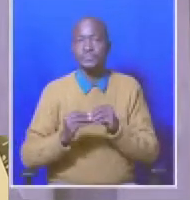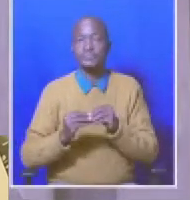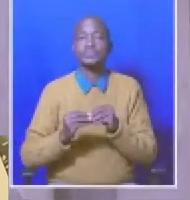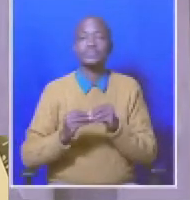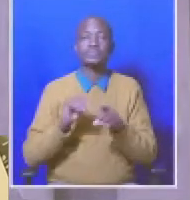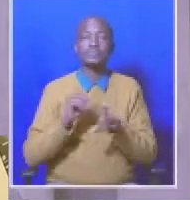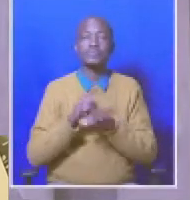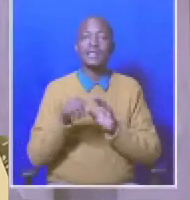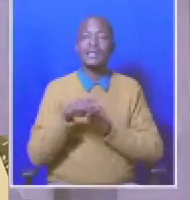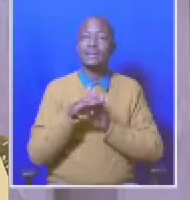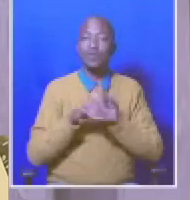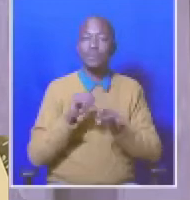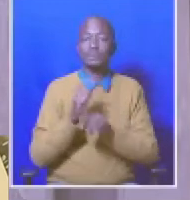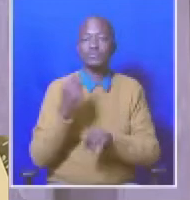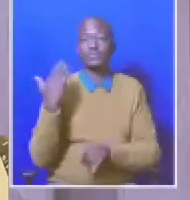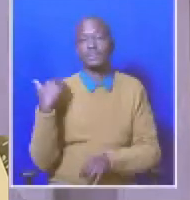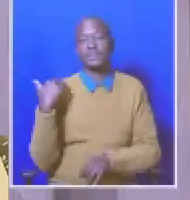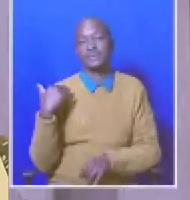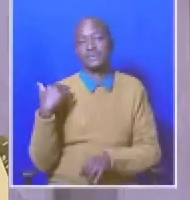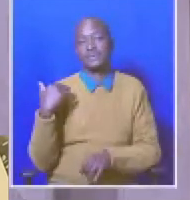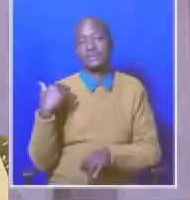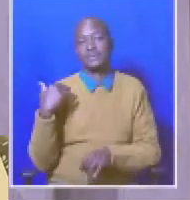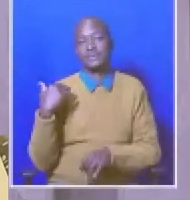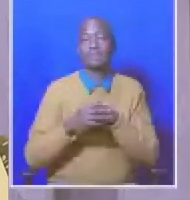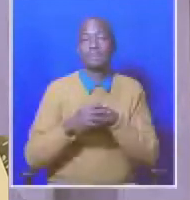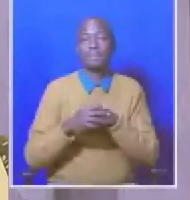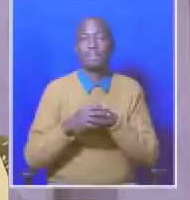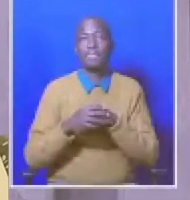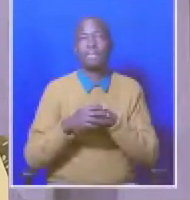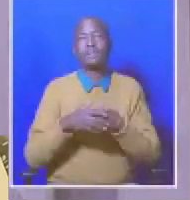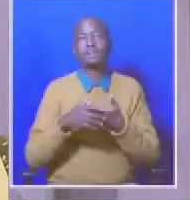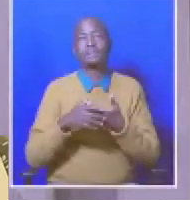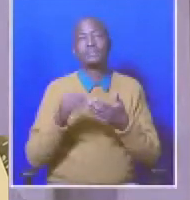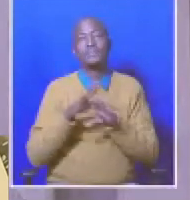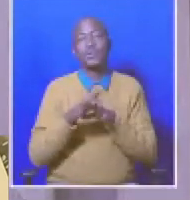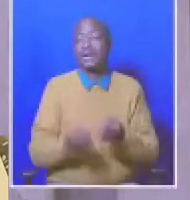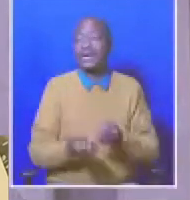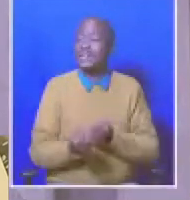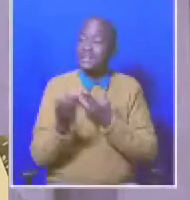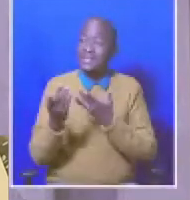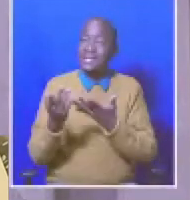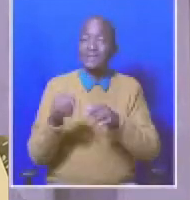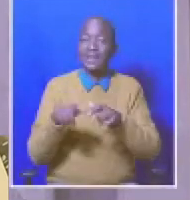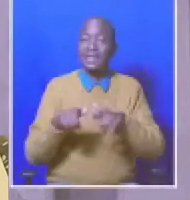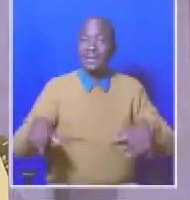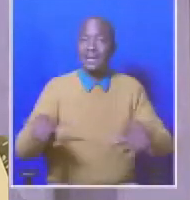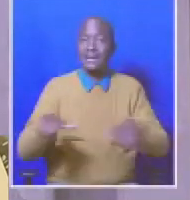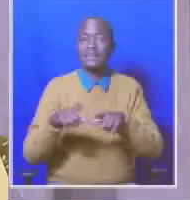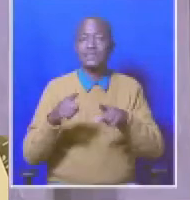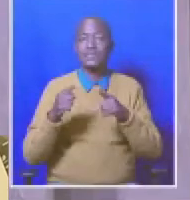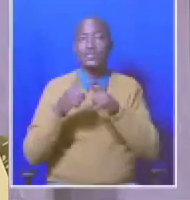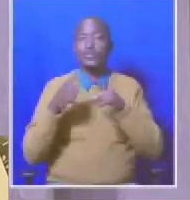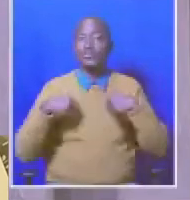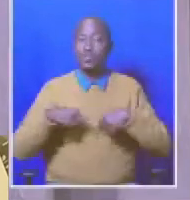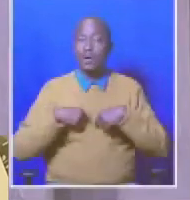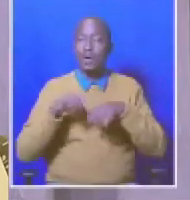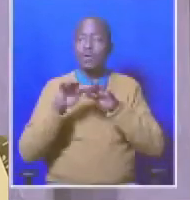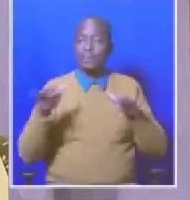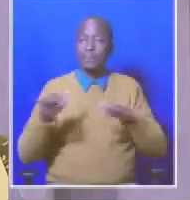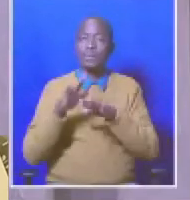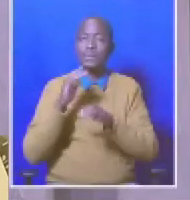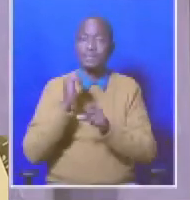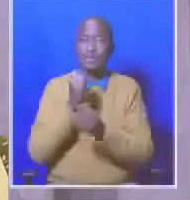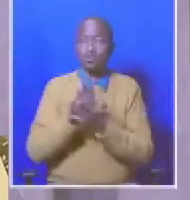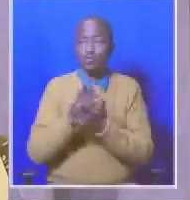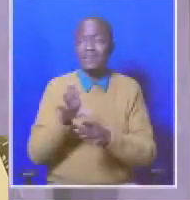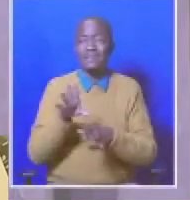the problems of the past and return land to our people and to ensure that they actually get involved in